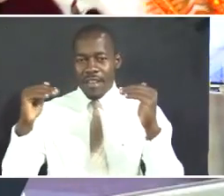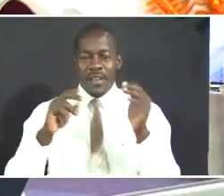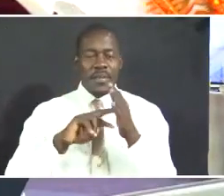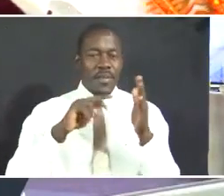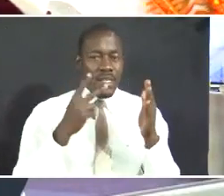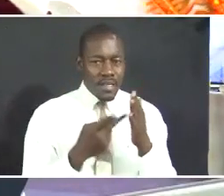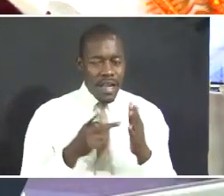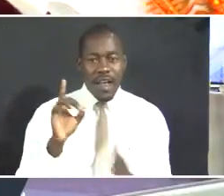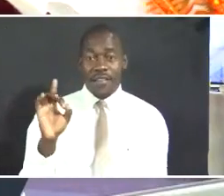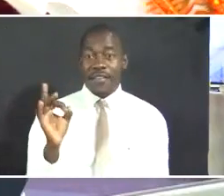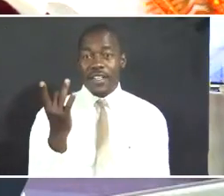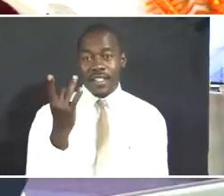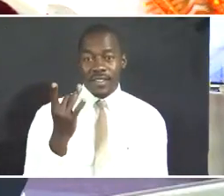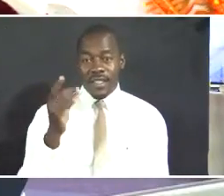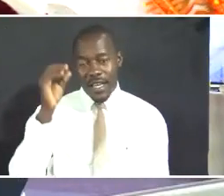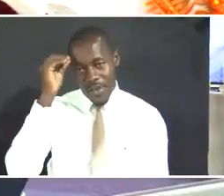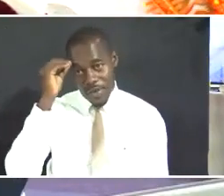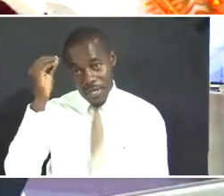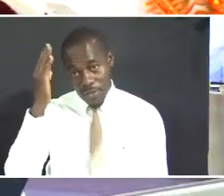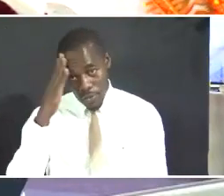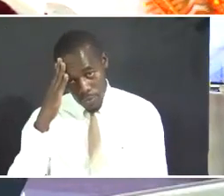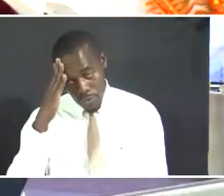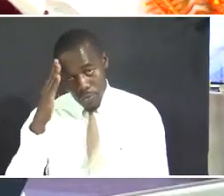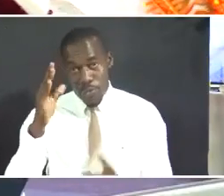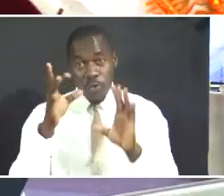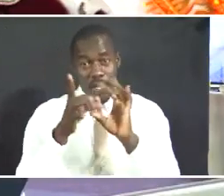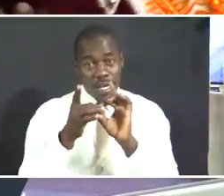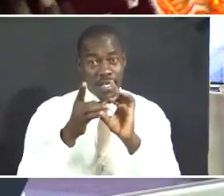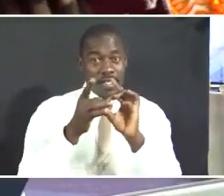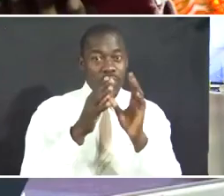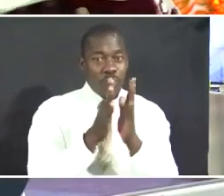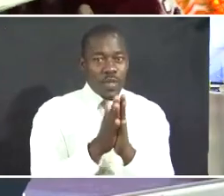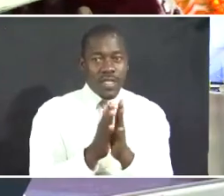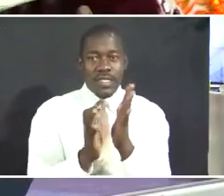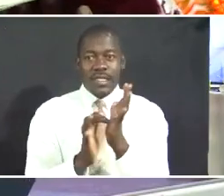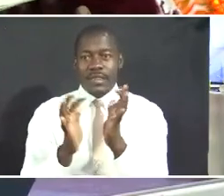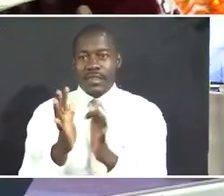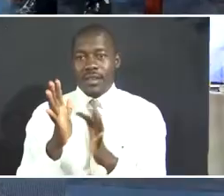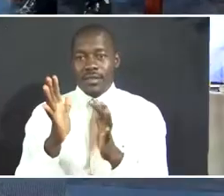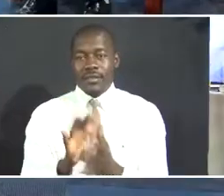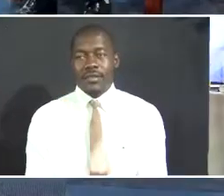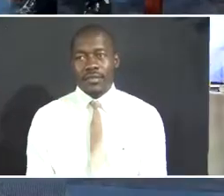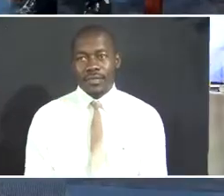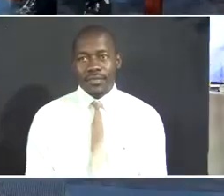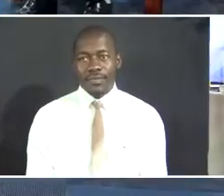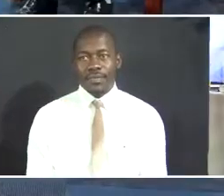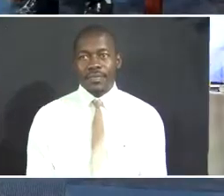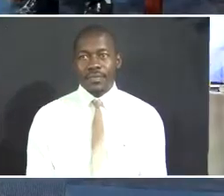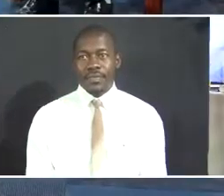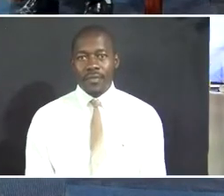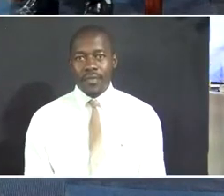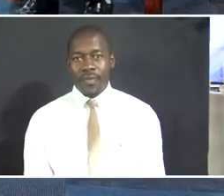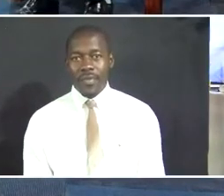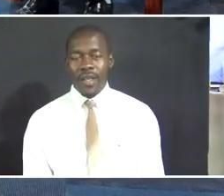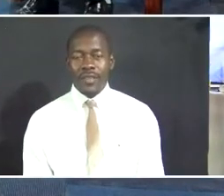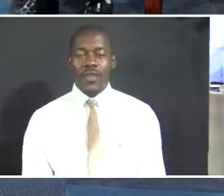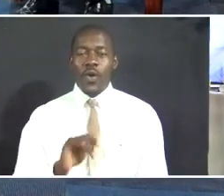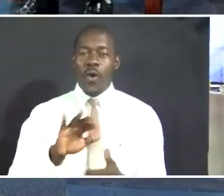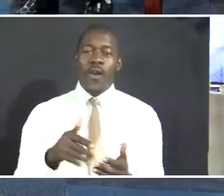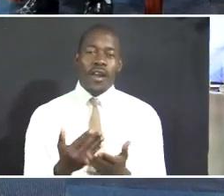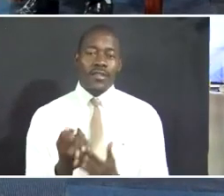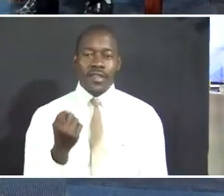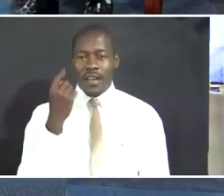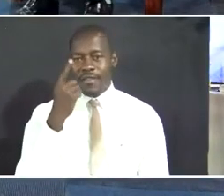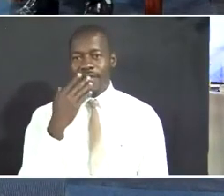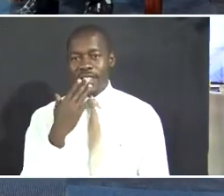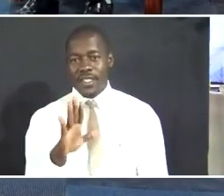Adventist education is to connect these learners with Christ. Thank you. Amen. So we've all heard, viewers online